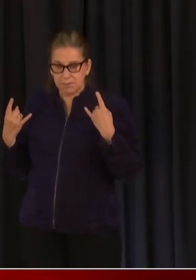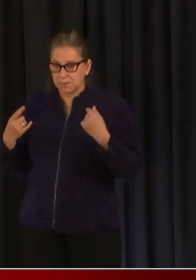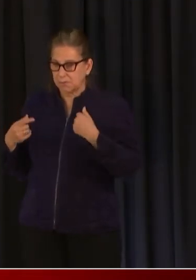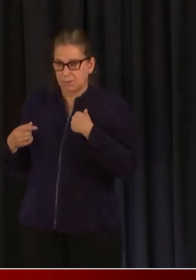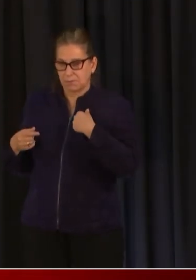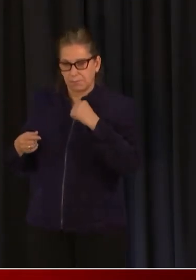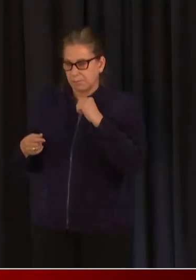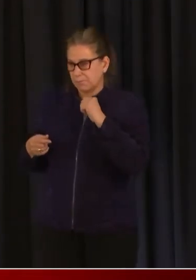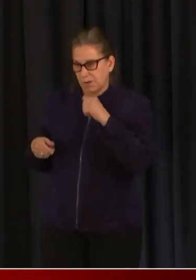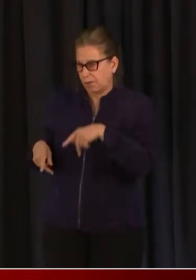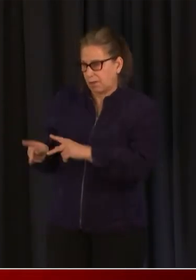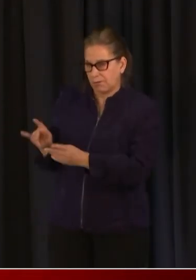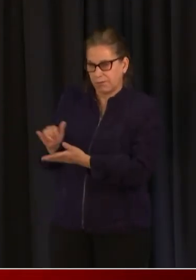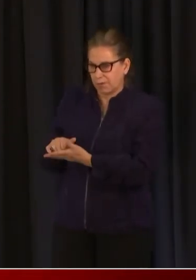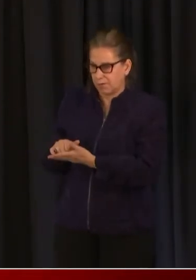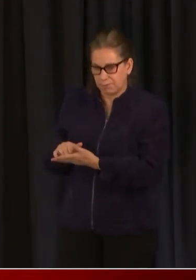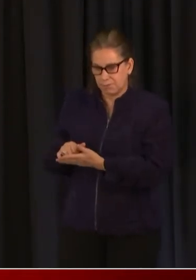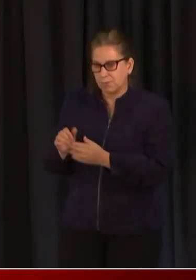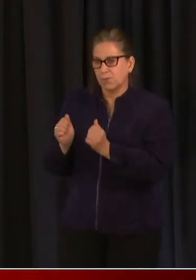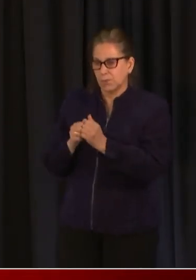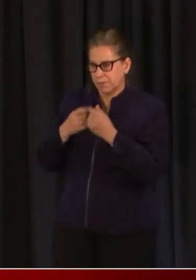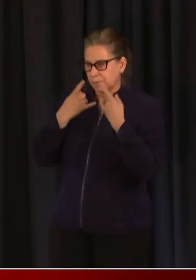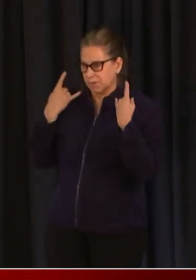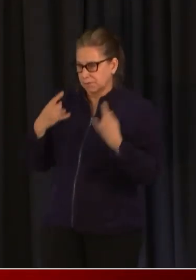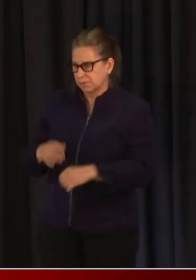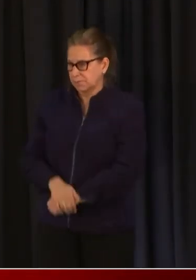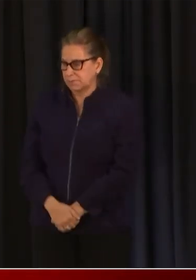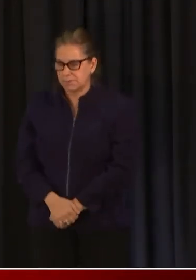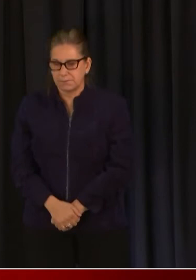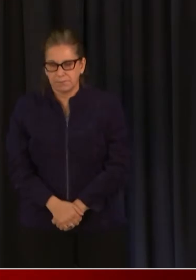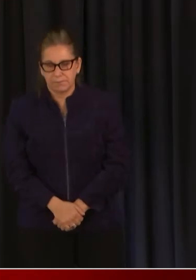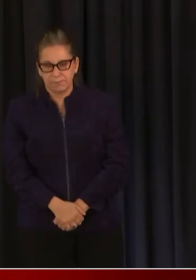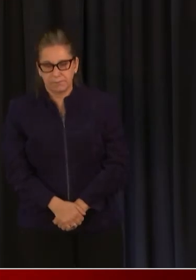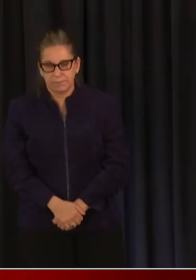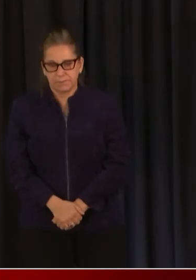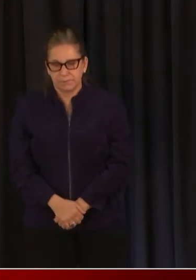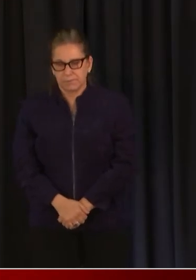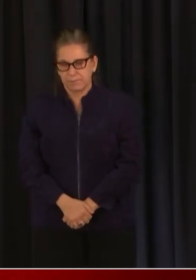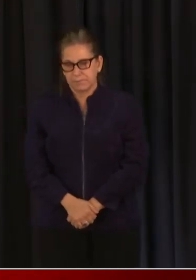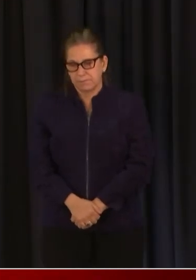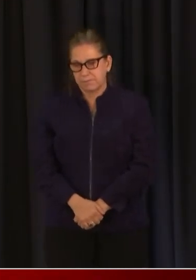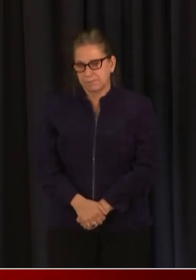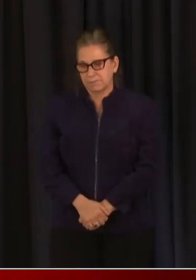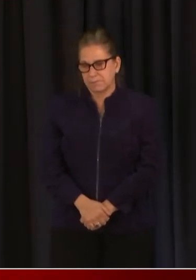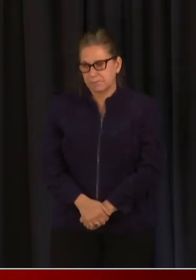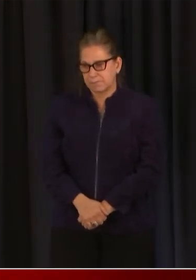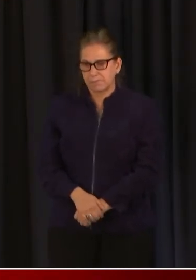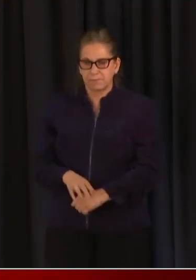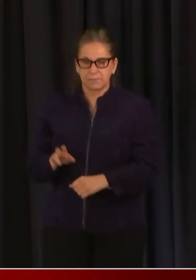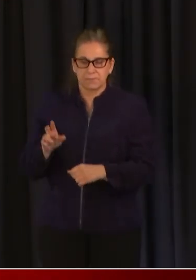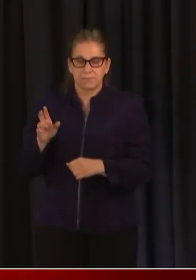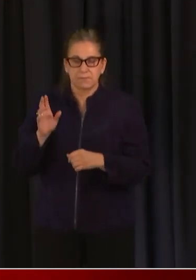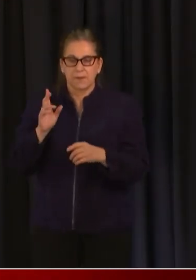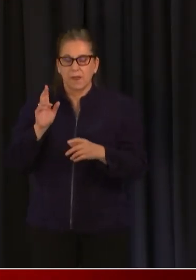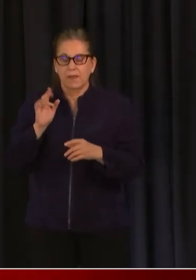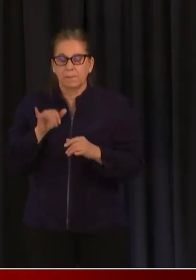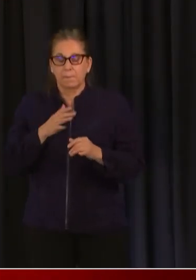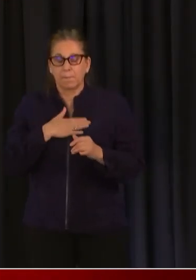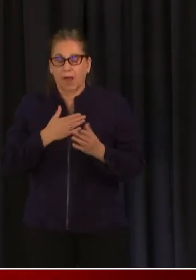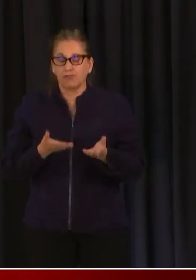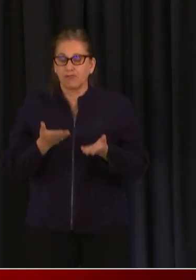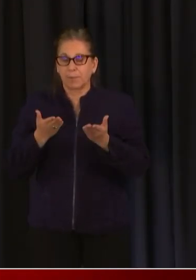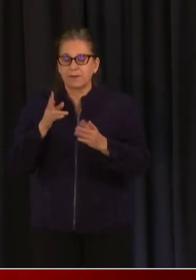the place yet where that type of thing is advisable. And I'm only using a bar example because that's the one you provided. It applies across the